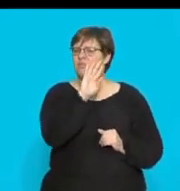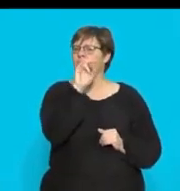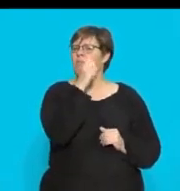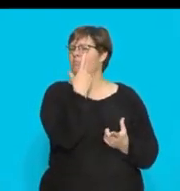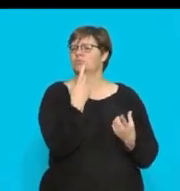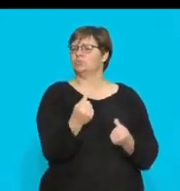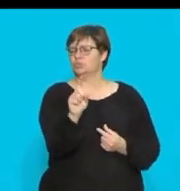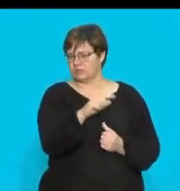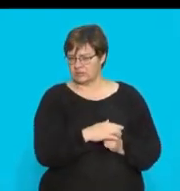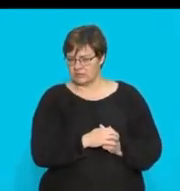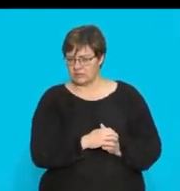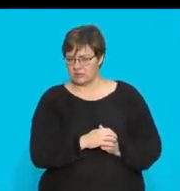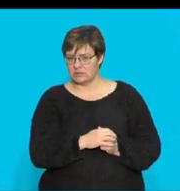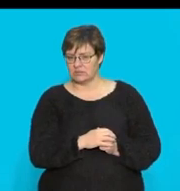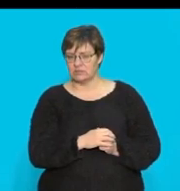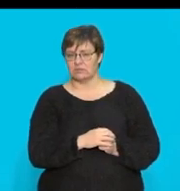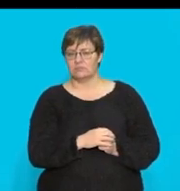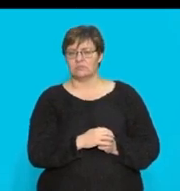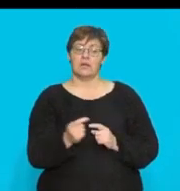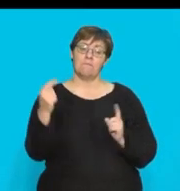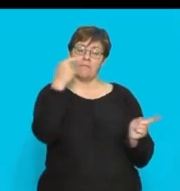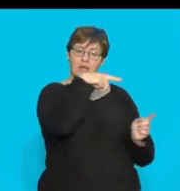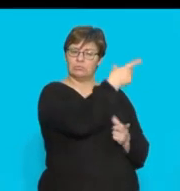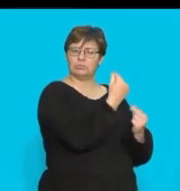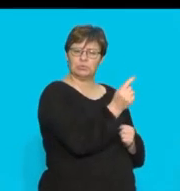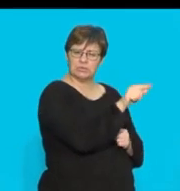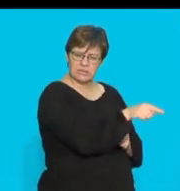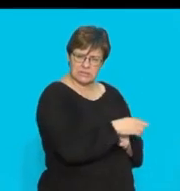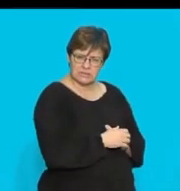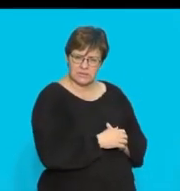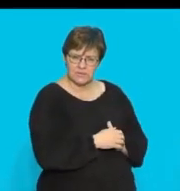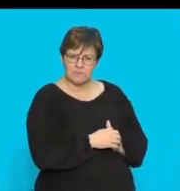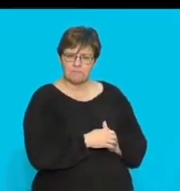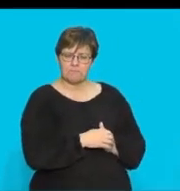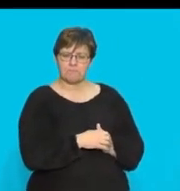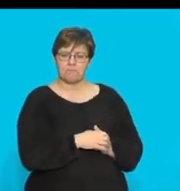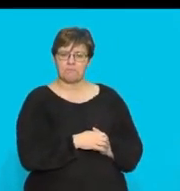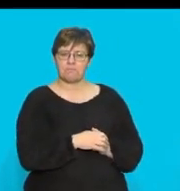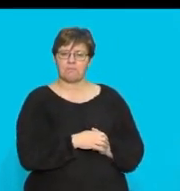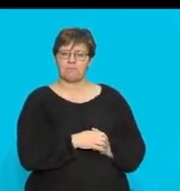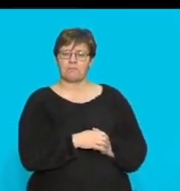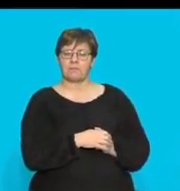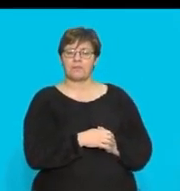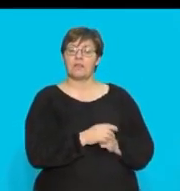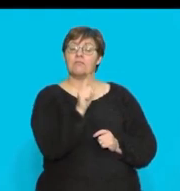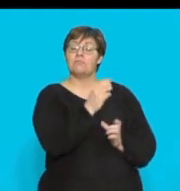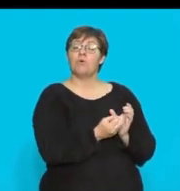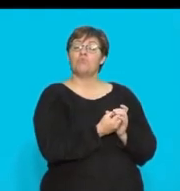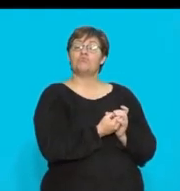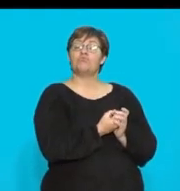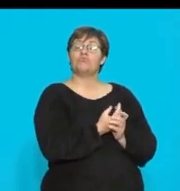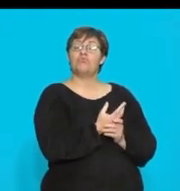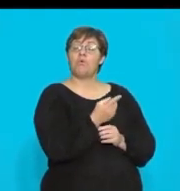these bulbs do? Right, let's carry on going back. What did they do? Okay, they